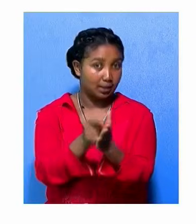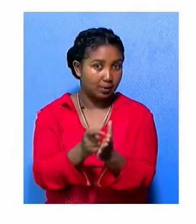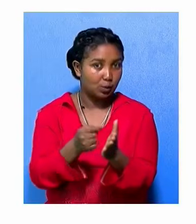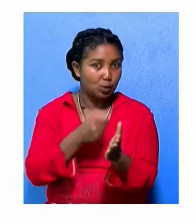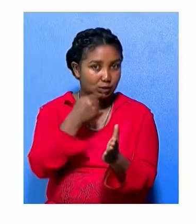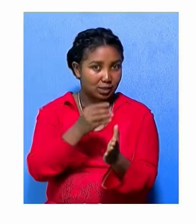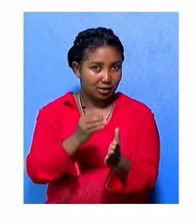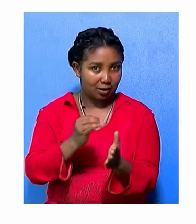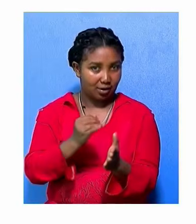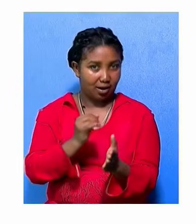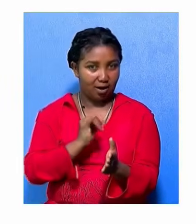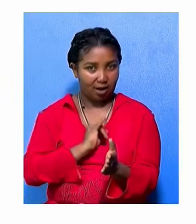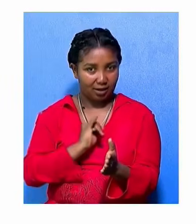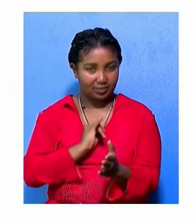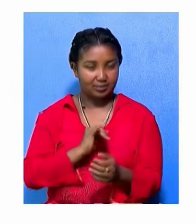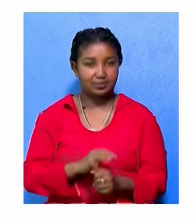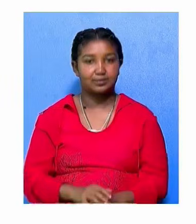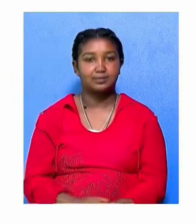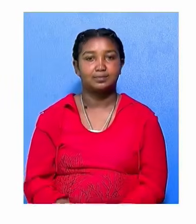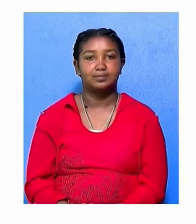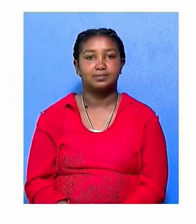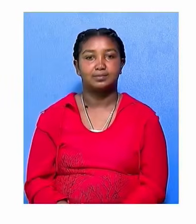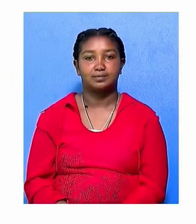say, I